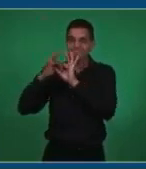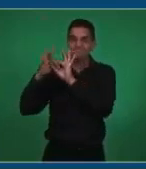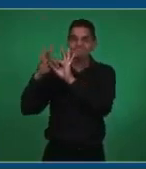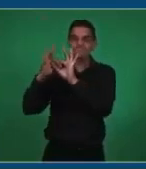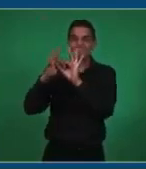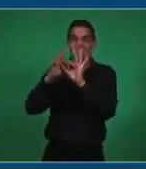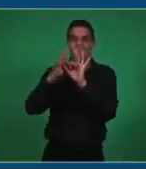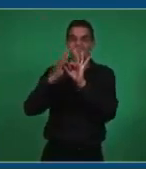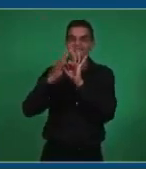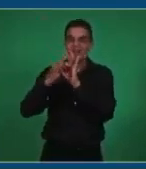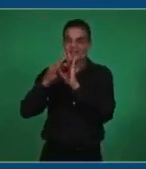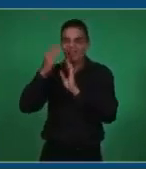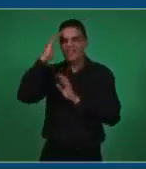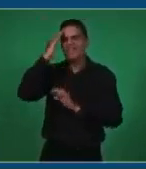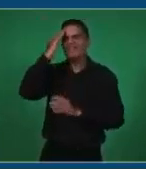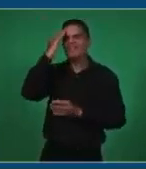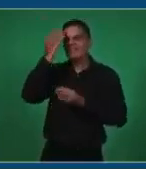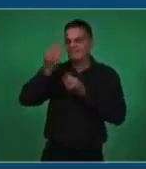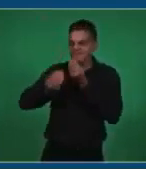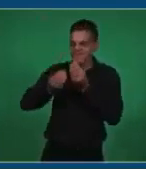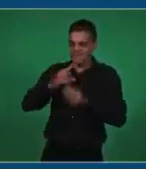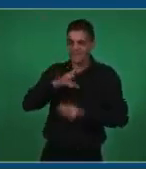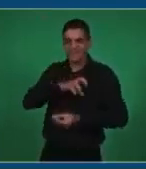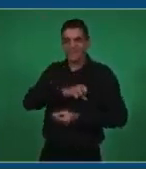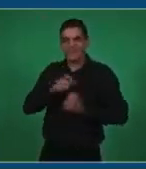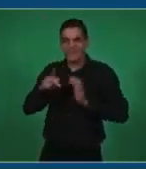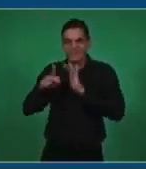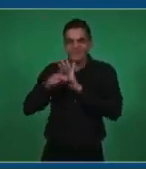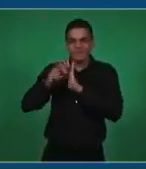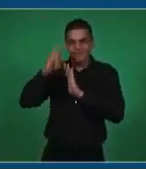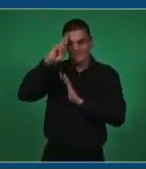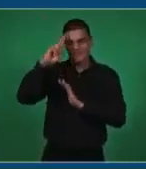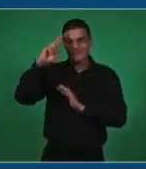the redeemed has life.